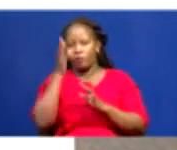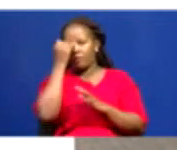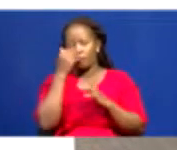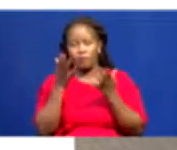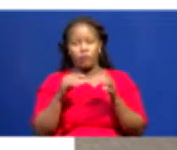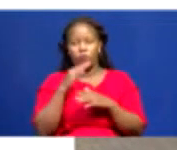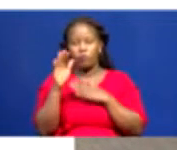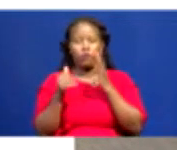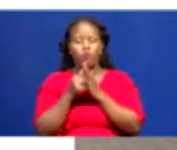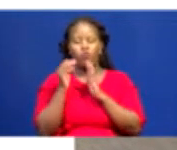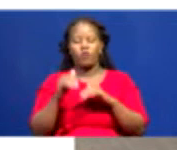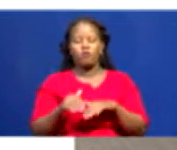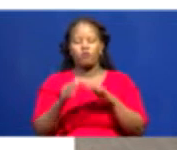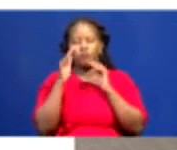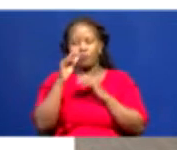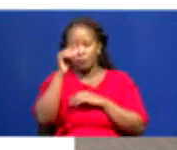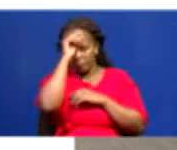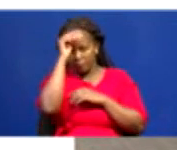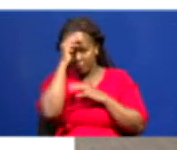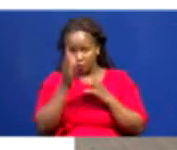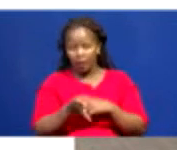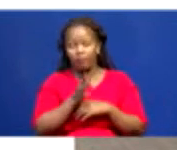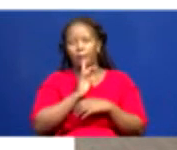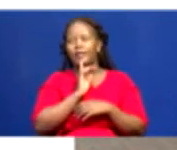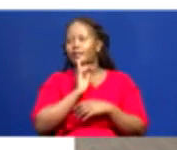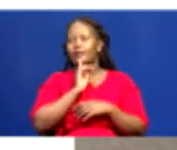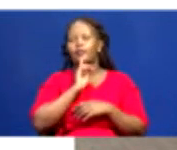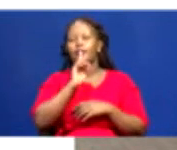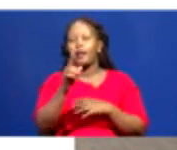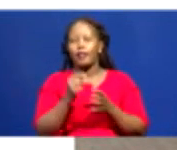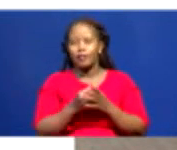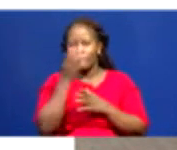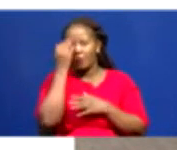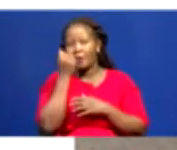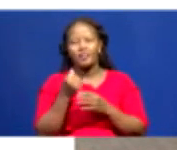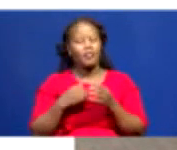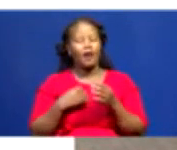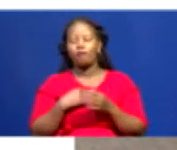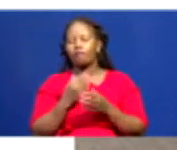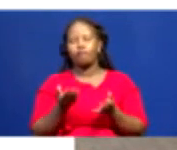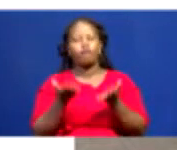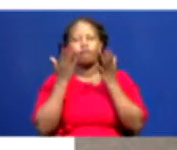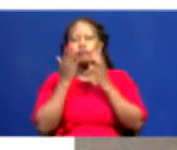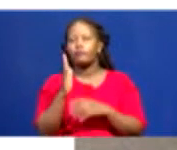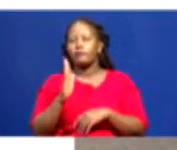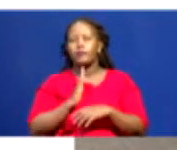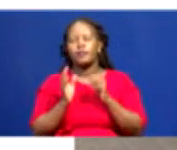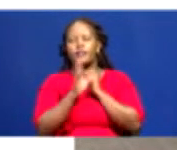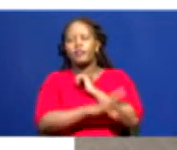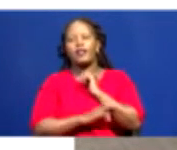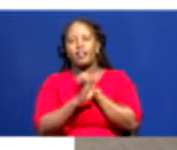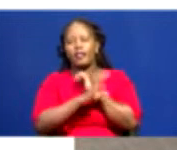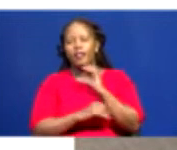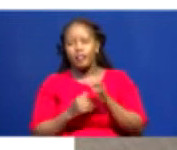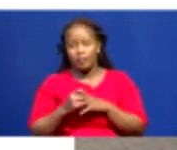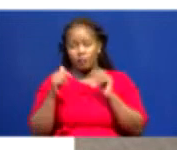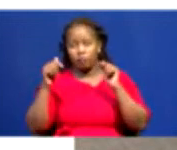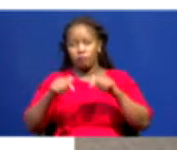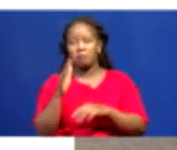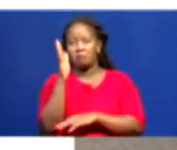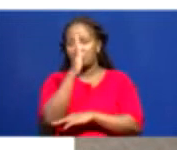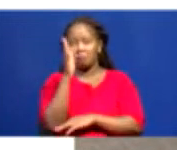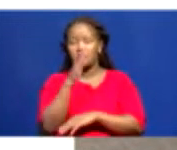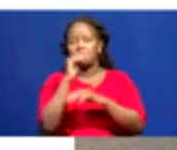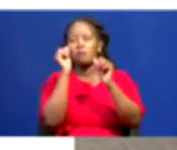comply to the government's directive amid heightened security in the country. This afternoon, President William